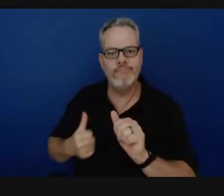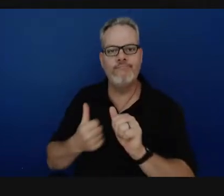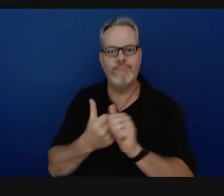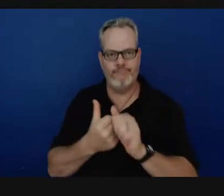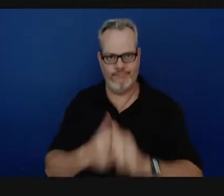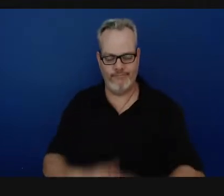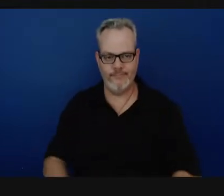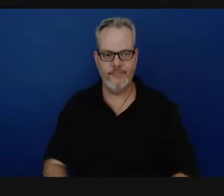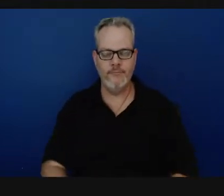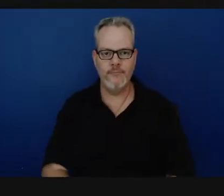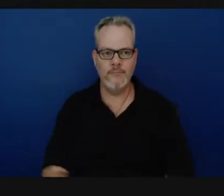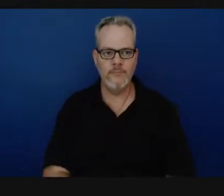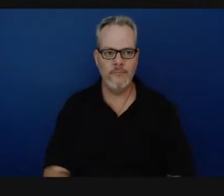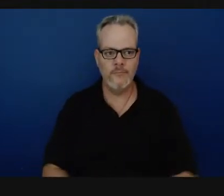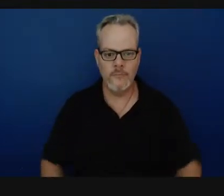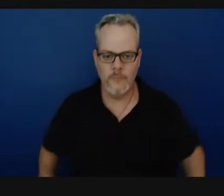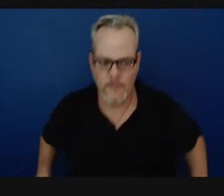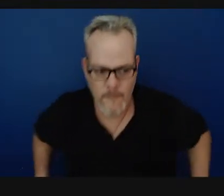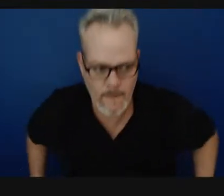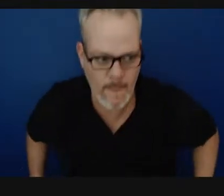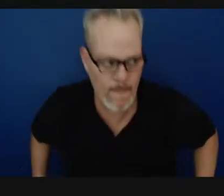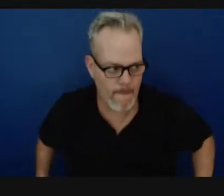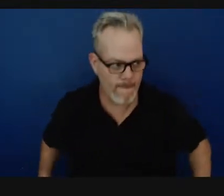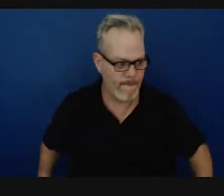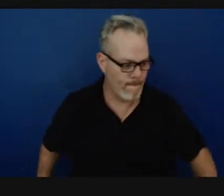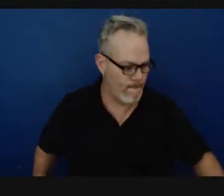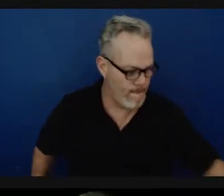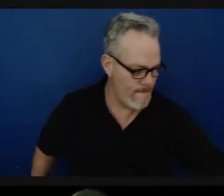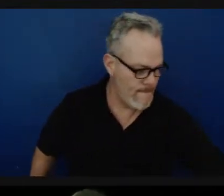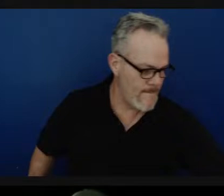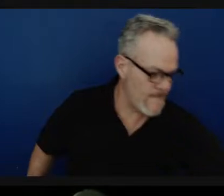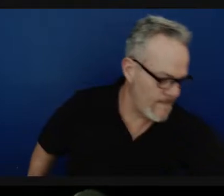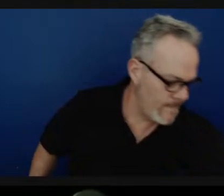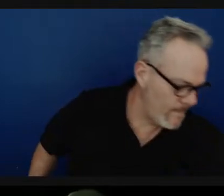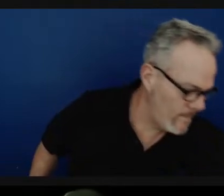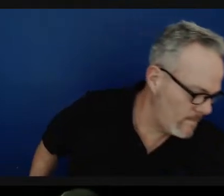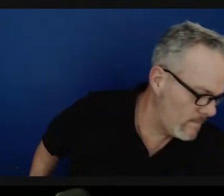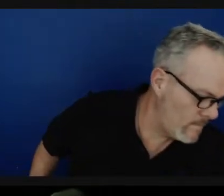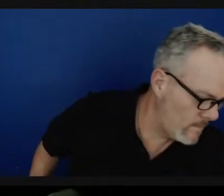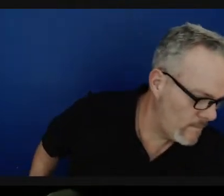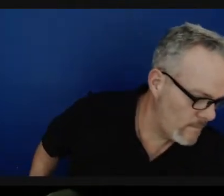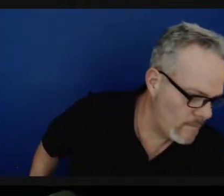Okay, so let's rearrange our screen.